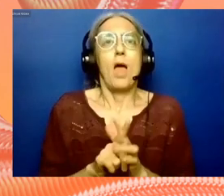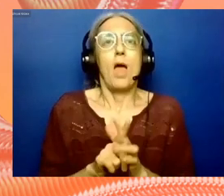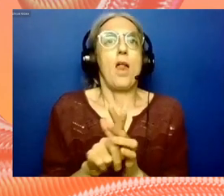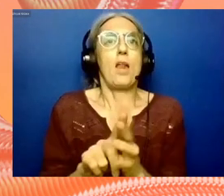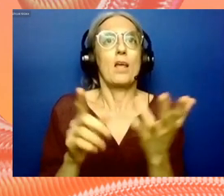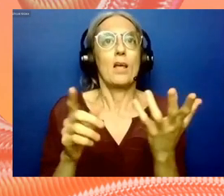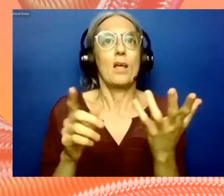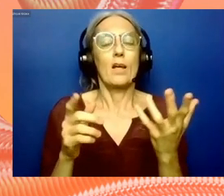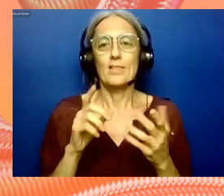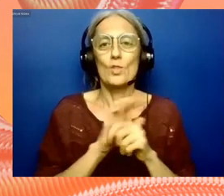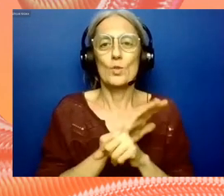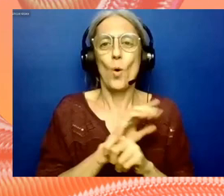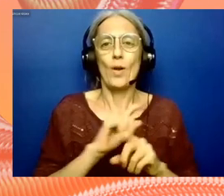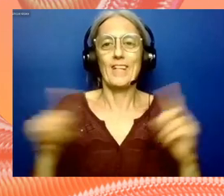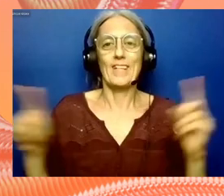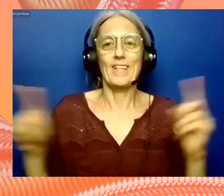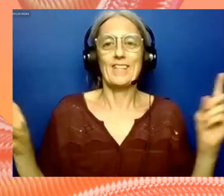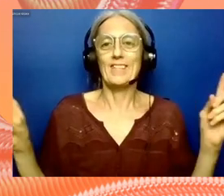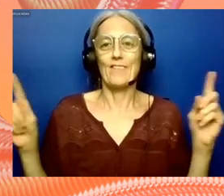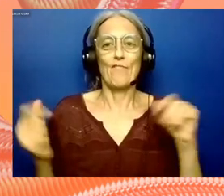So